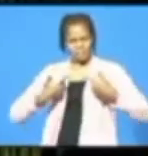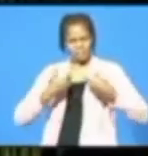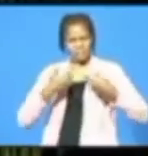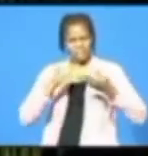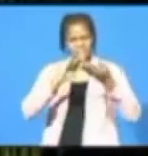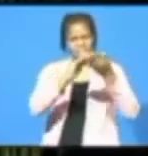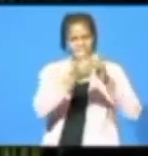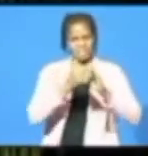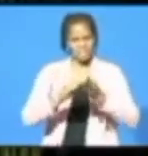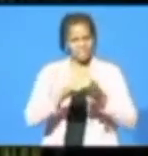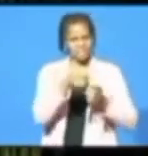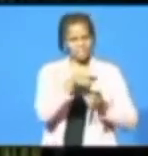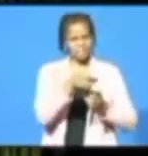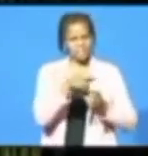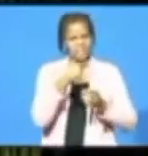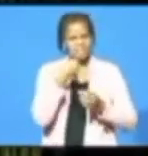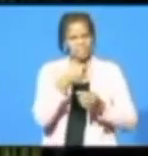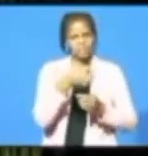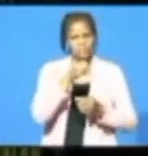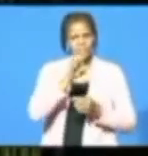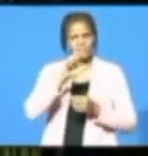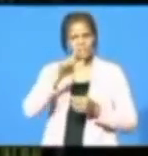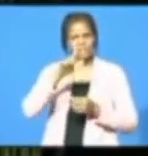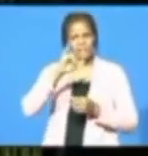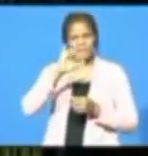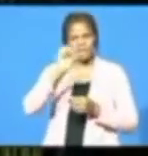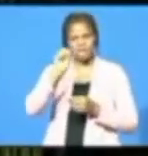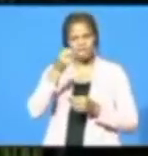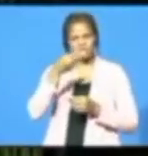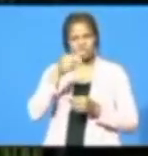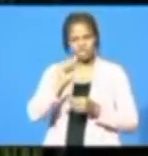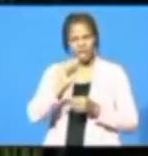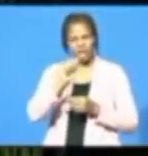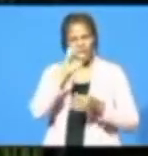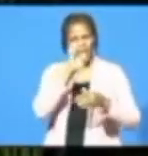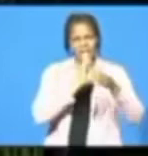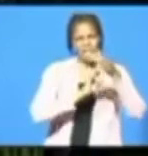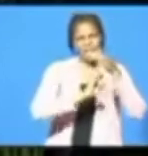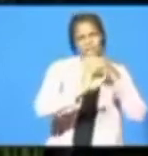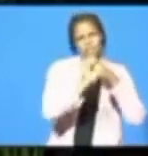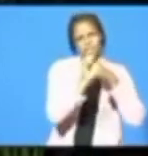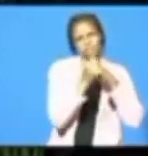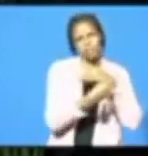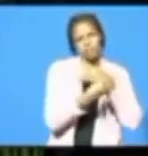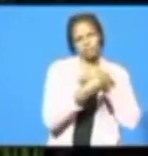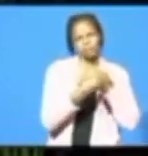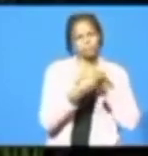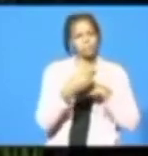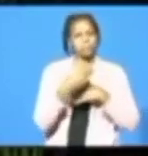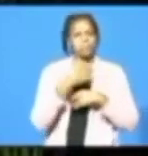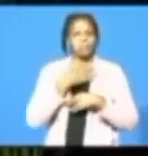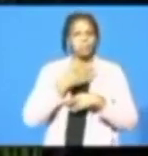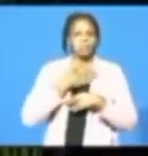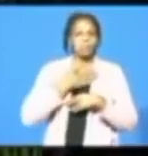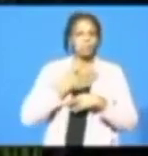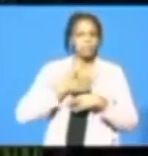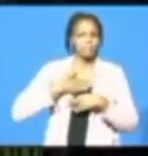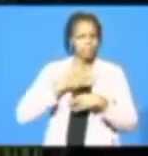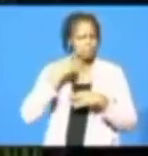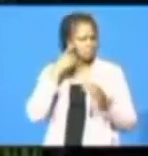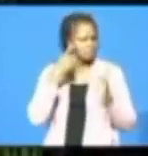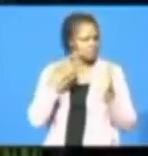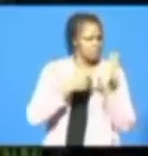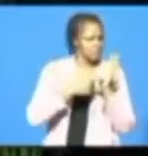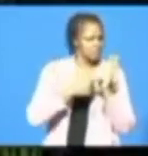said to Elisha, please notice the situation of this